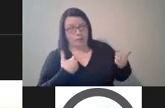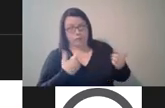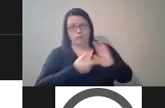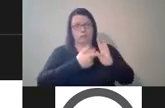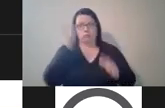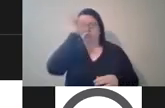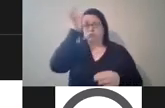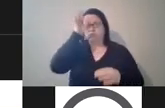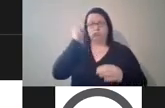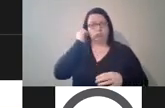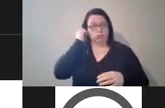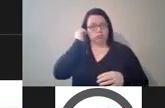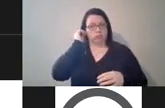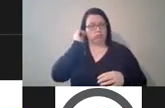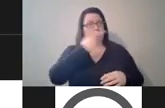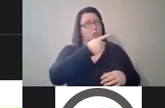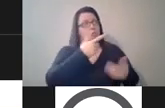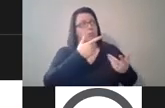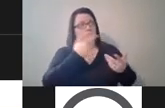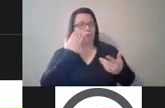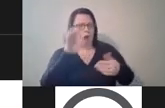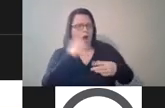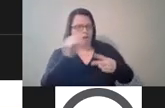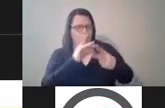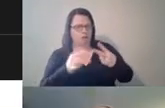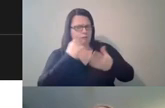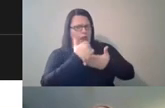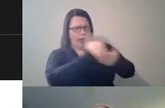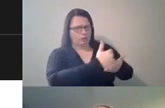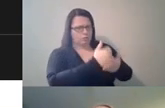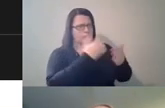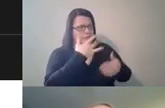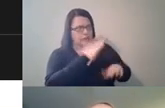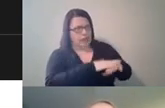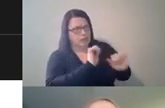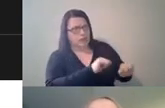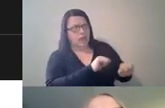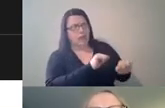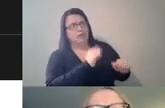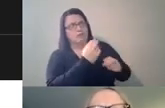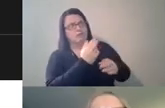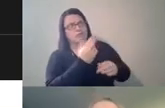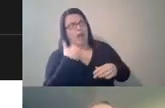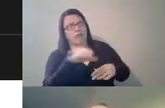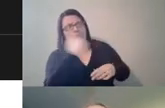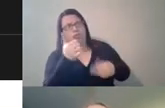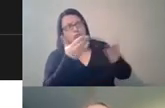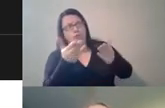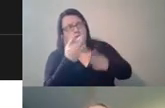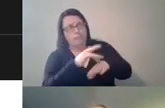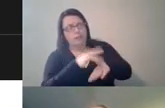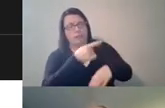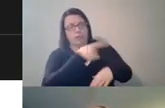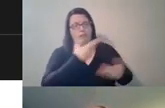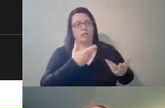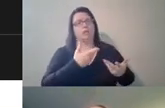they aware that there's options available for addressing that? And that's really related to, does the adult can be